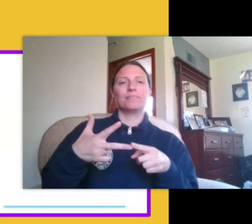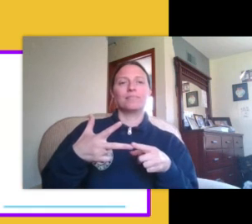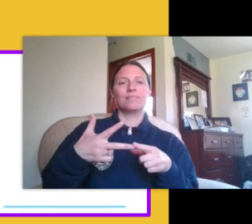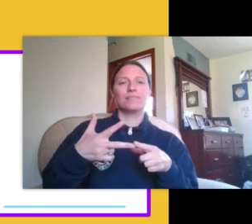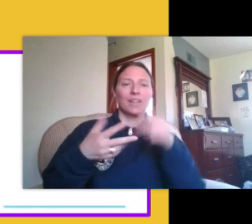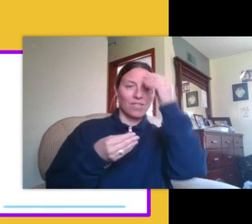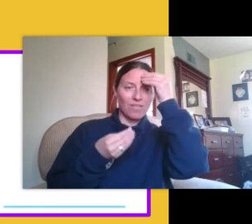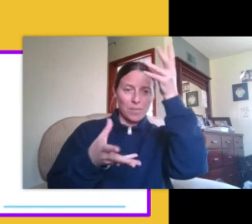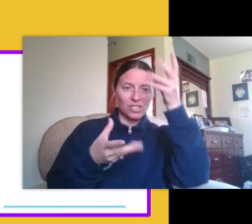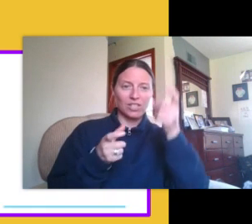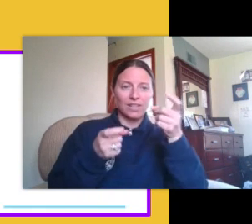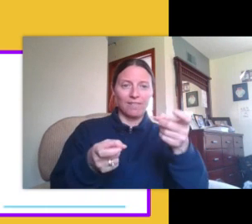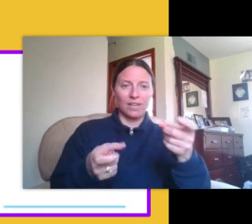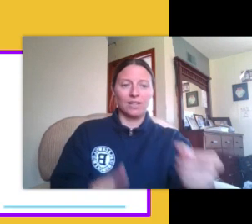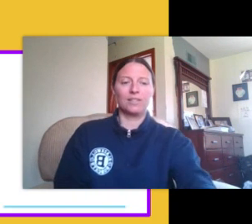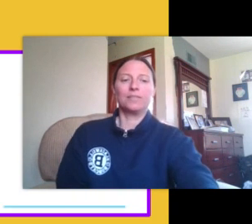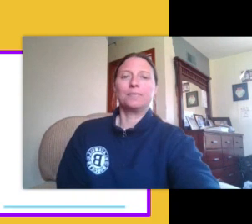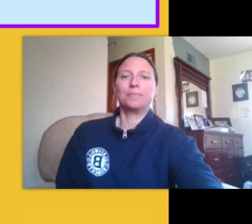data?